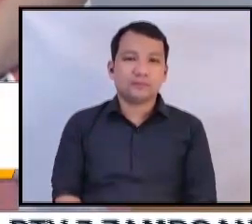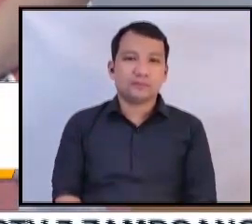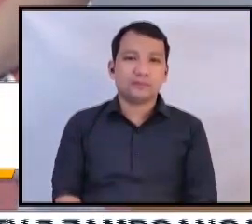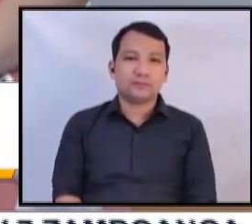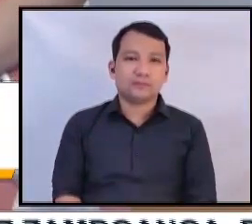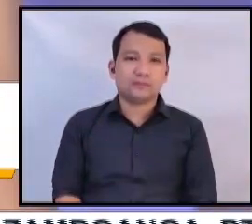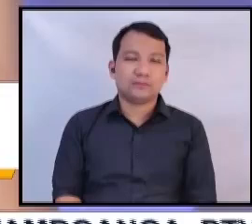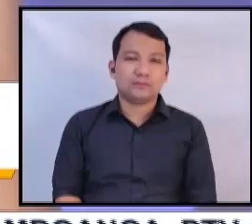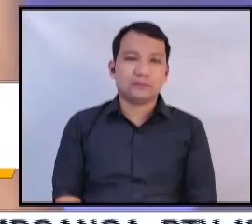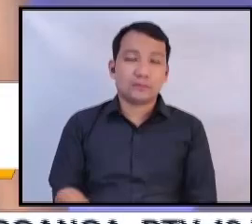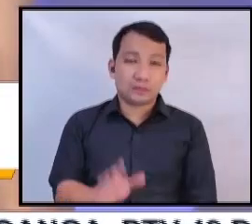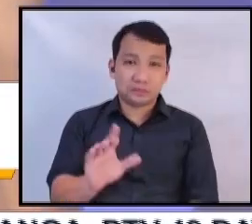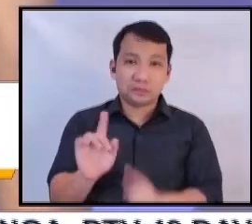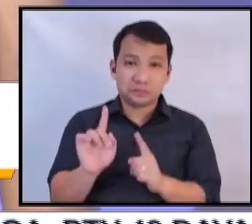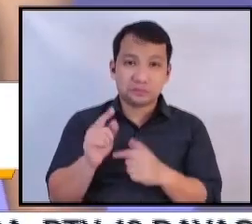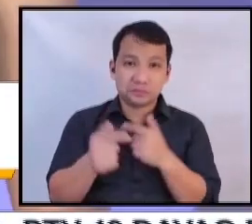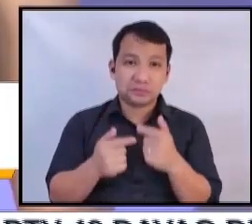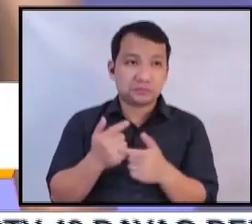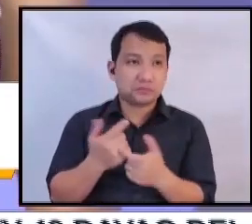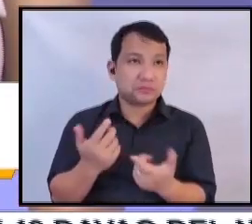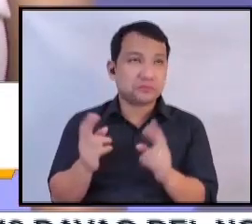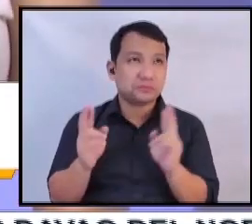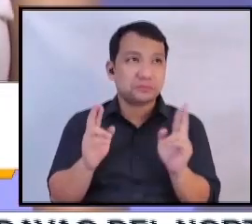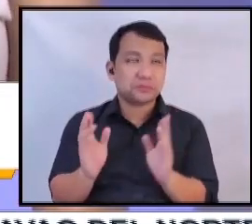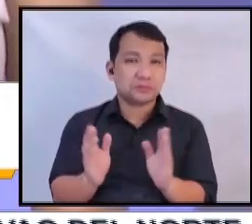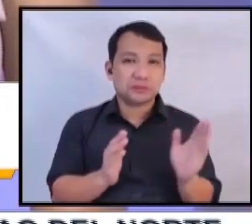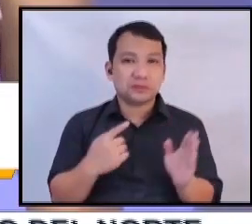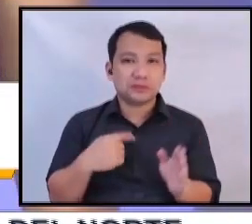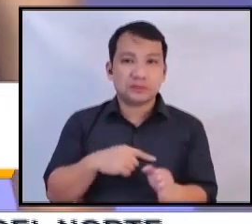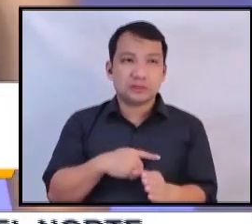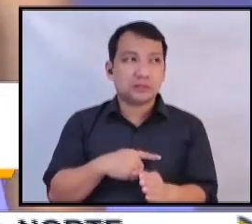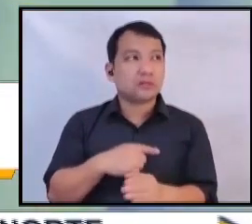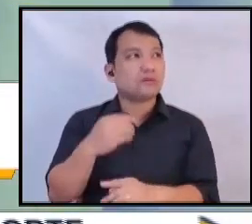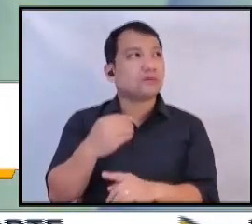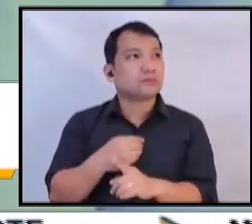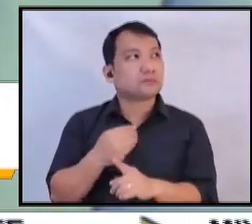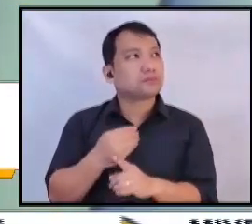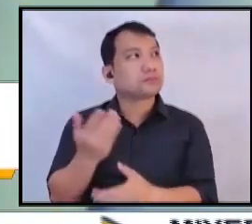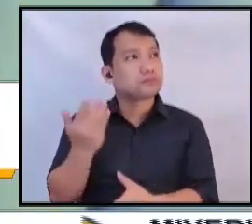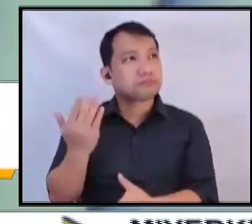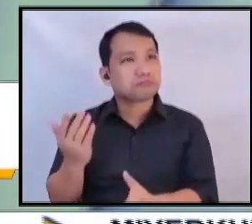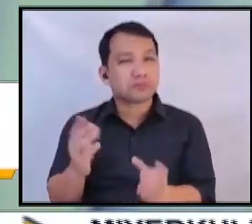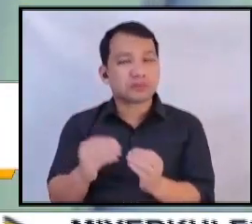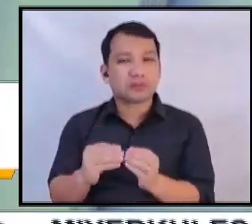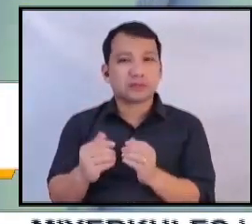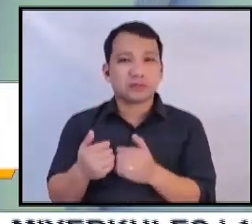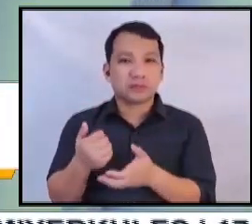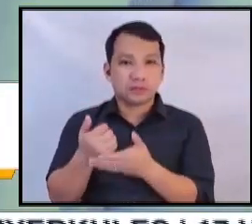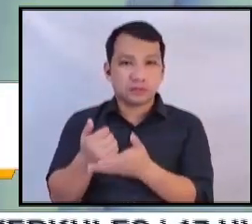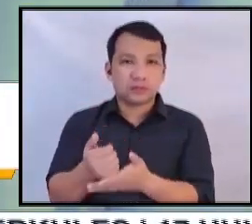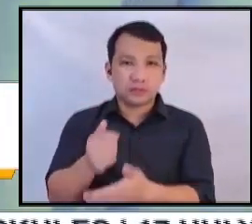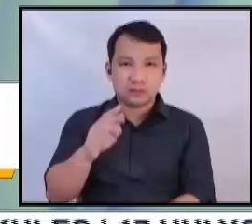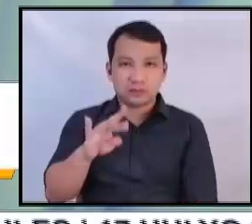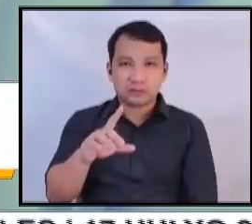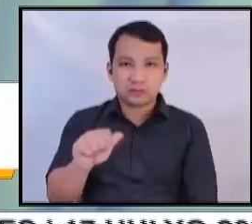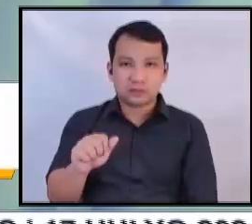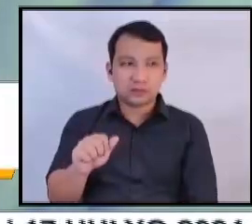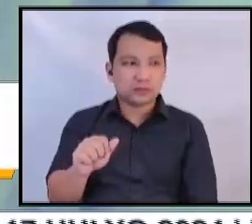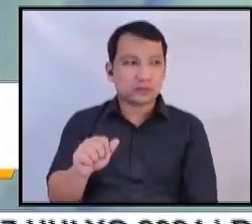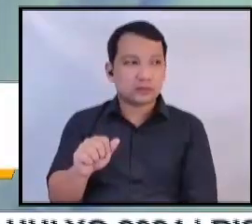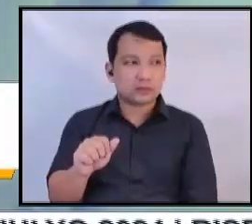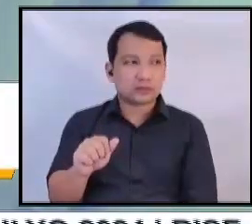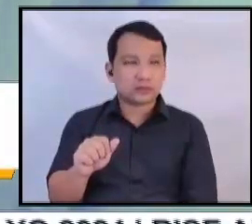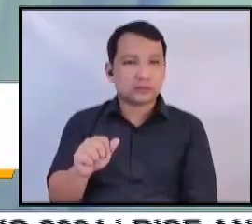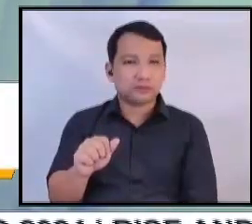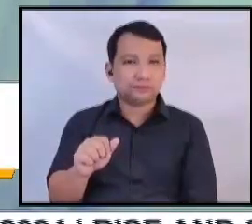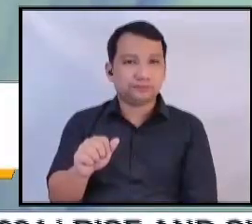na ginagawa mo na ngayon? It's gonna be in October to be held in Albania, in Europe. And to be very